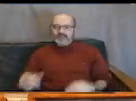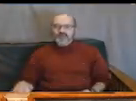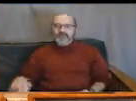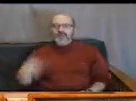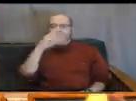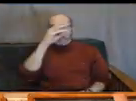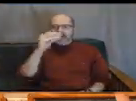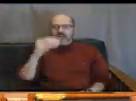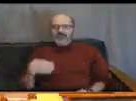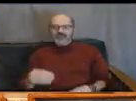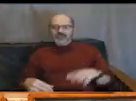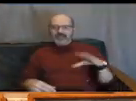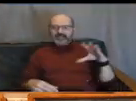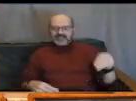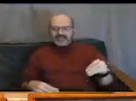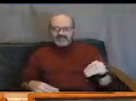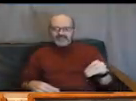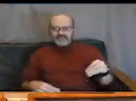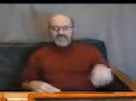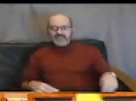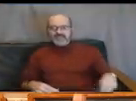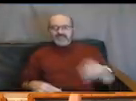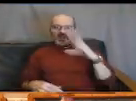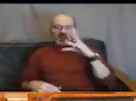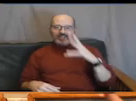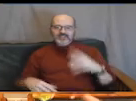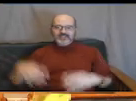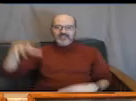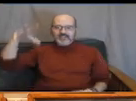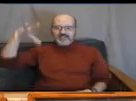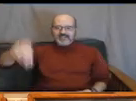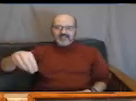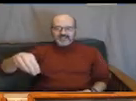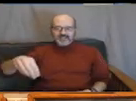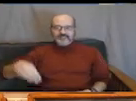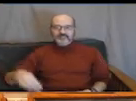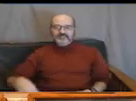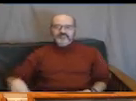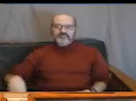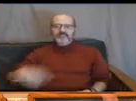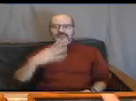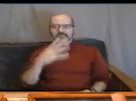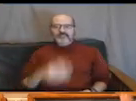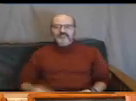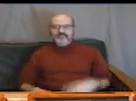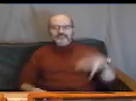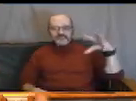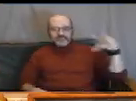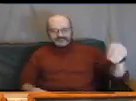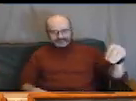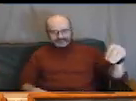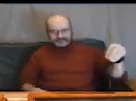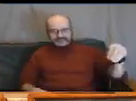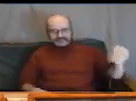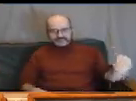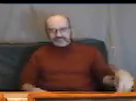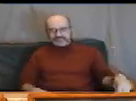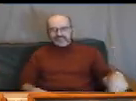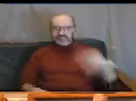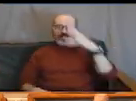go. Toss and catch. Toss and catch. Toss and